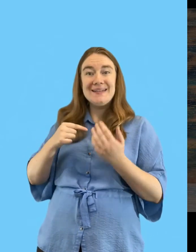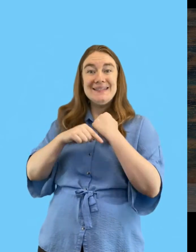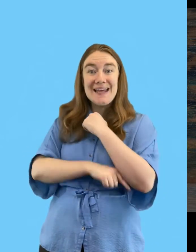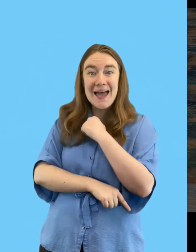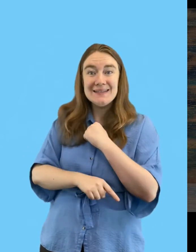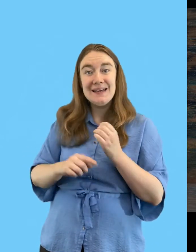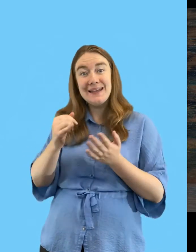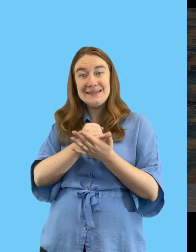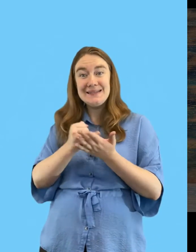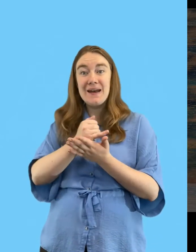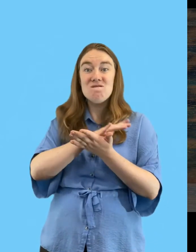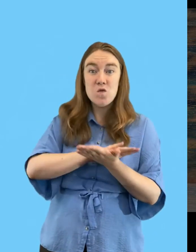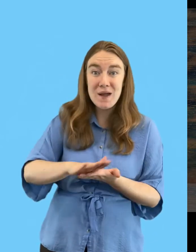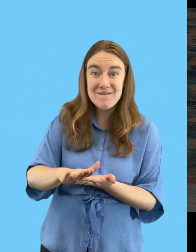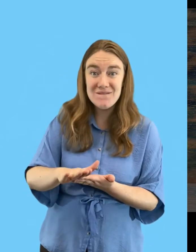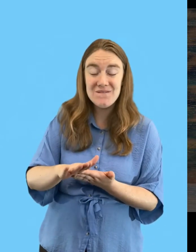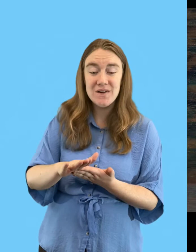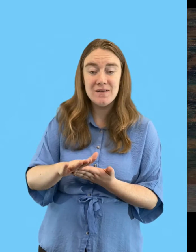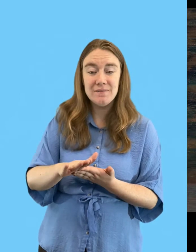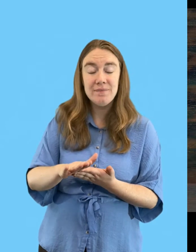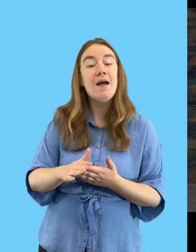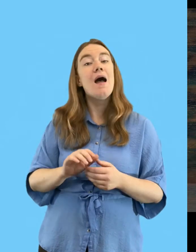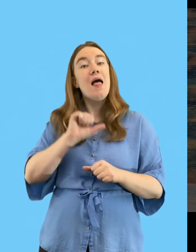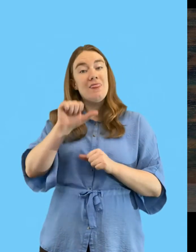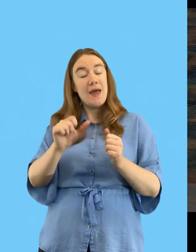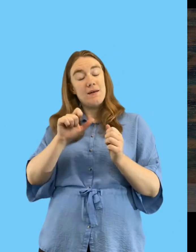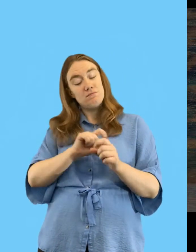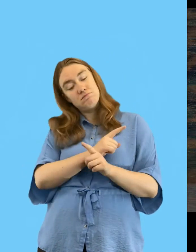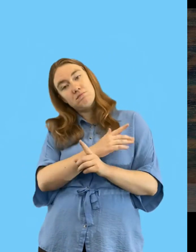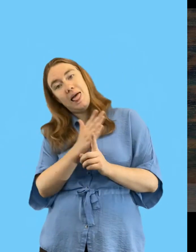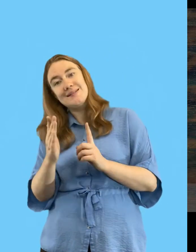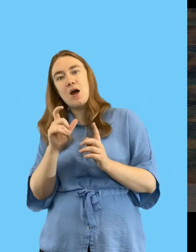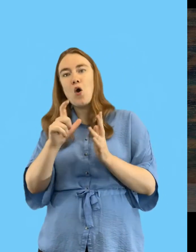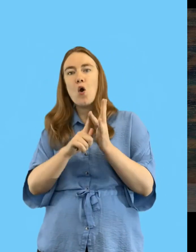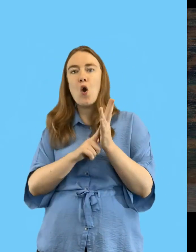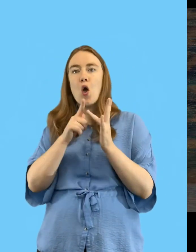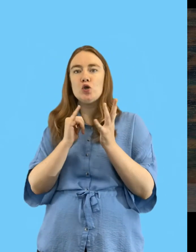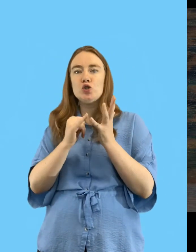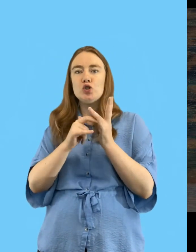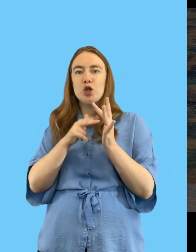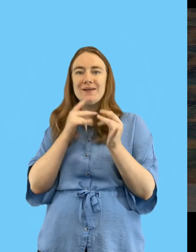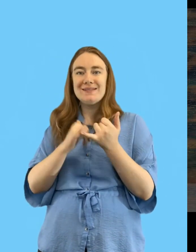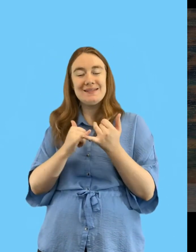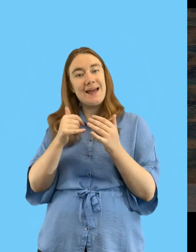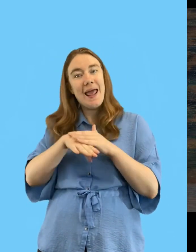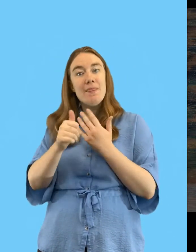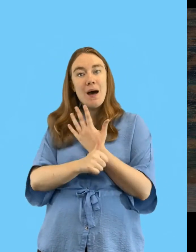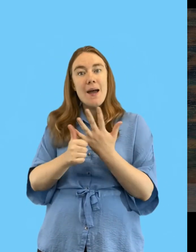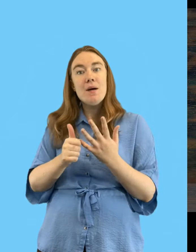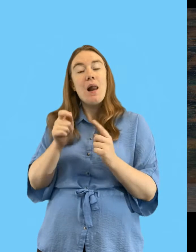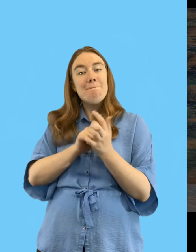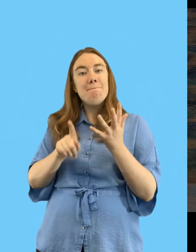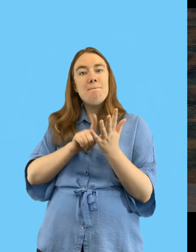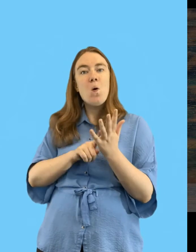debts." And the Apostle Paul in Colossians chapter 2 says that Jesus forgave us all our sins,